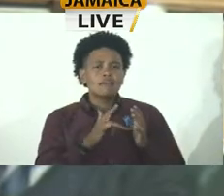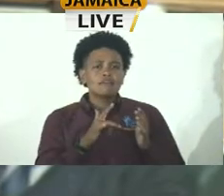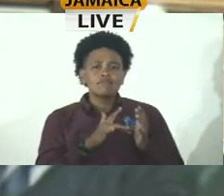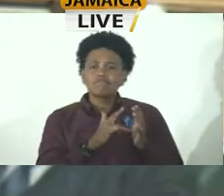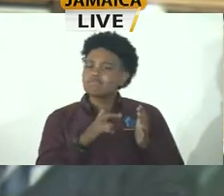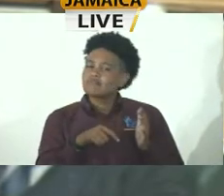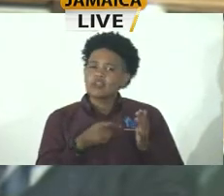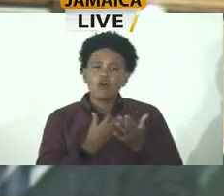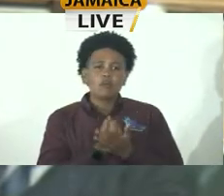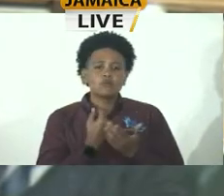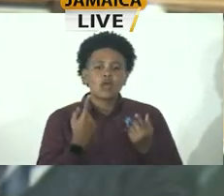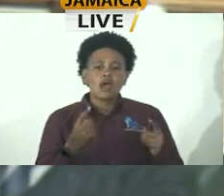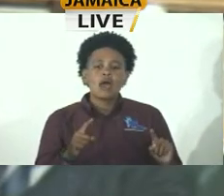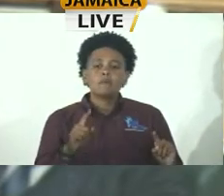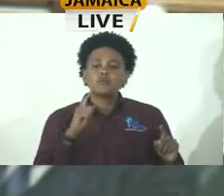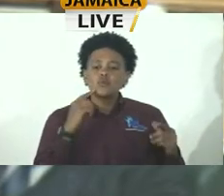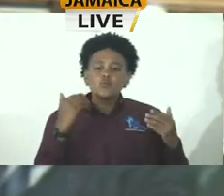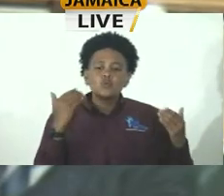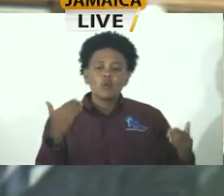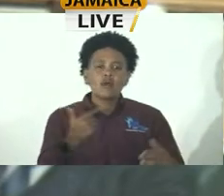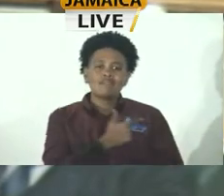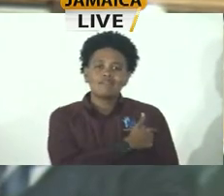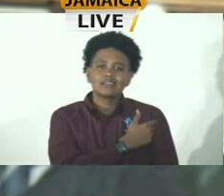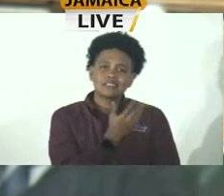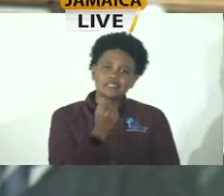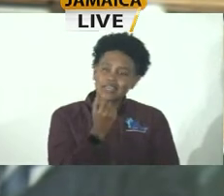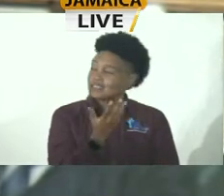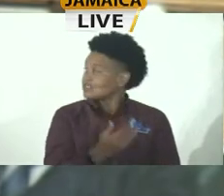opportunity to get vaccinated